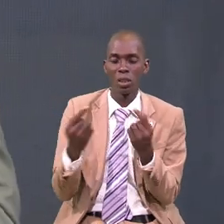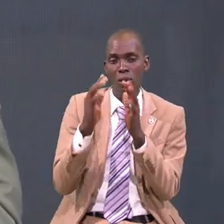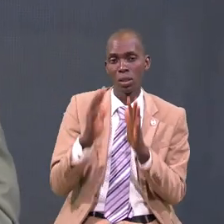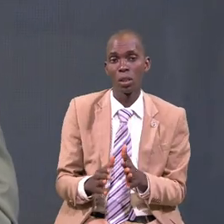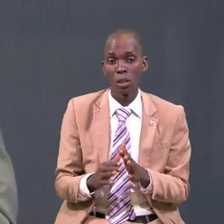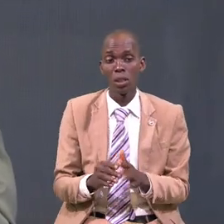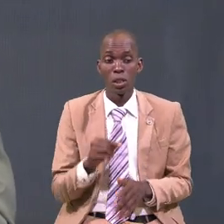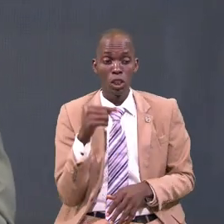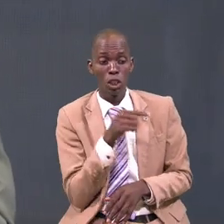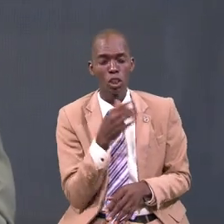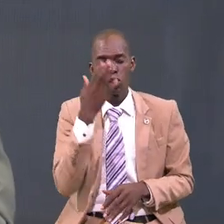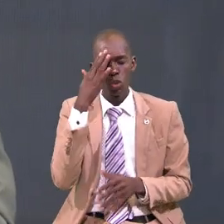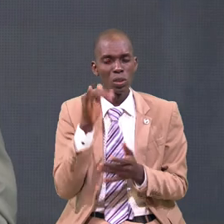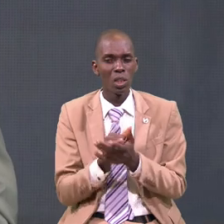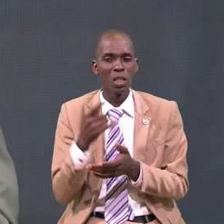had been broken down.